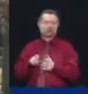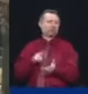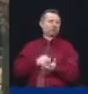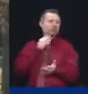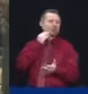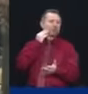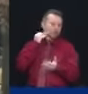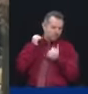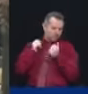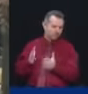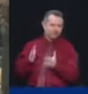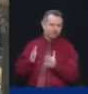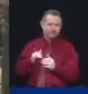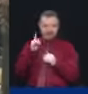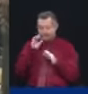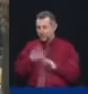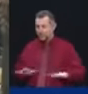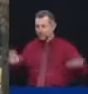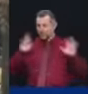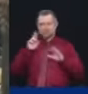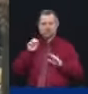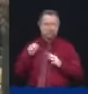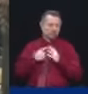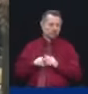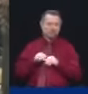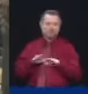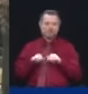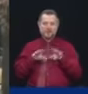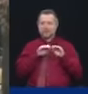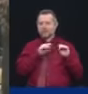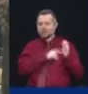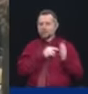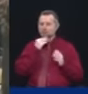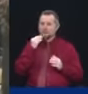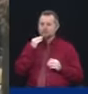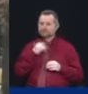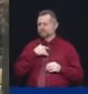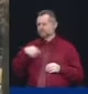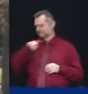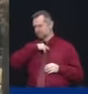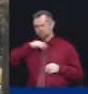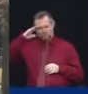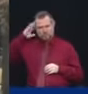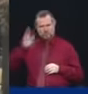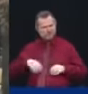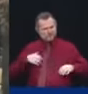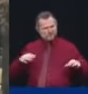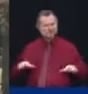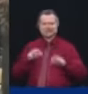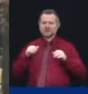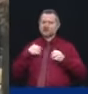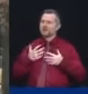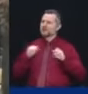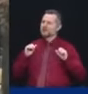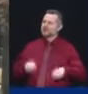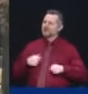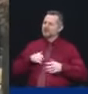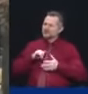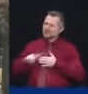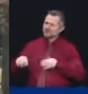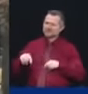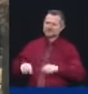true all across the country. And everybody knows we did everything we could in New York to keep